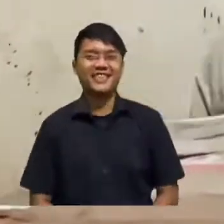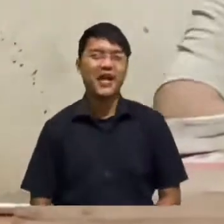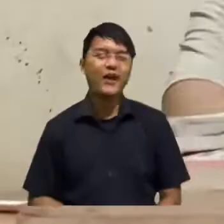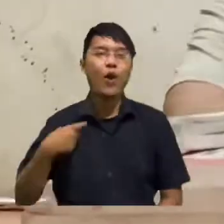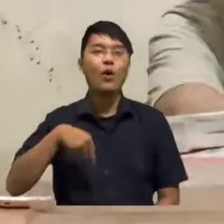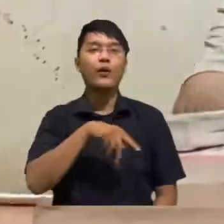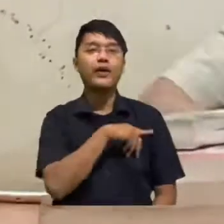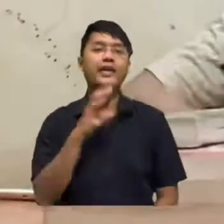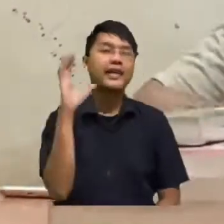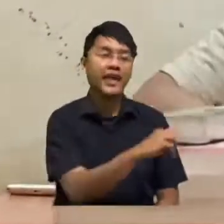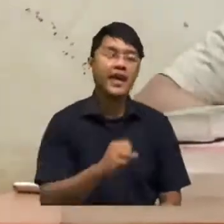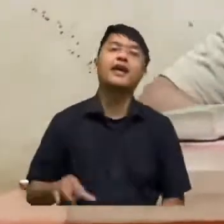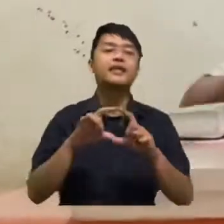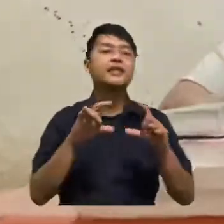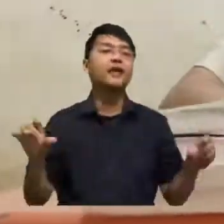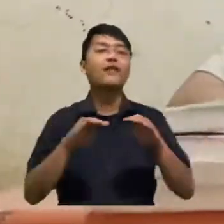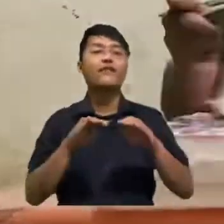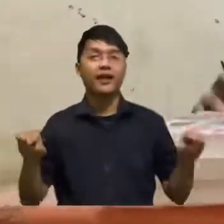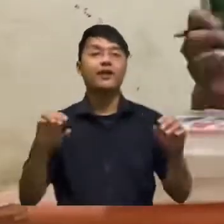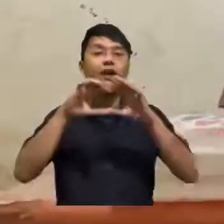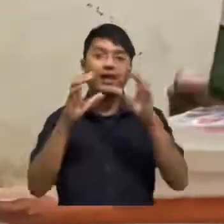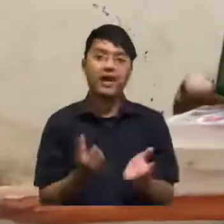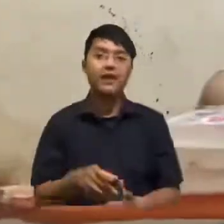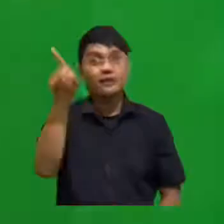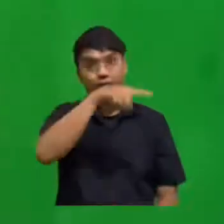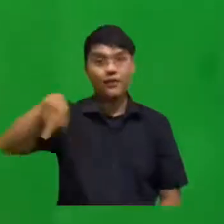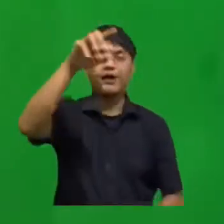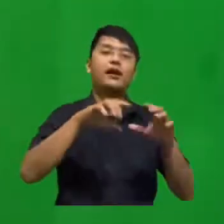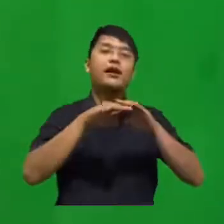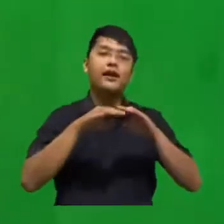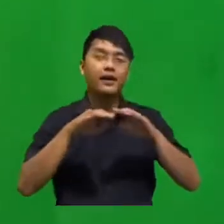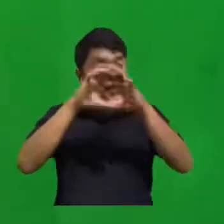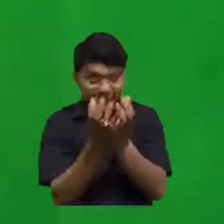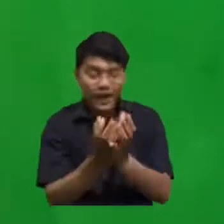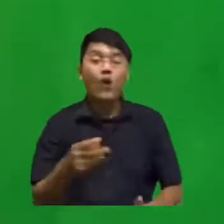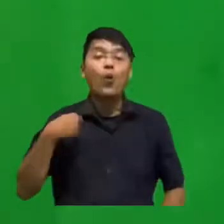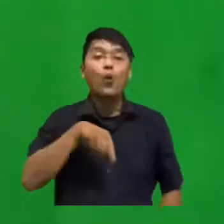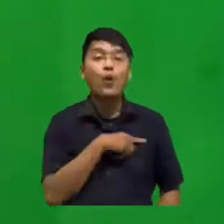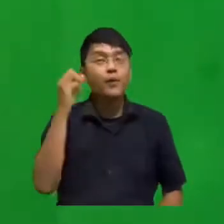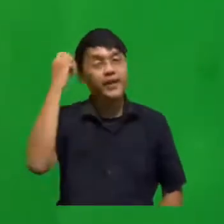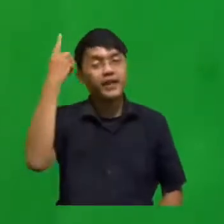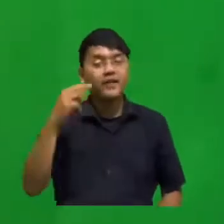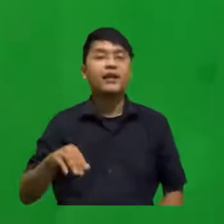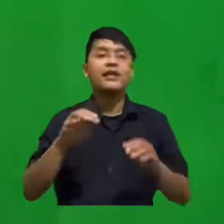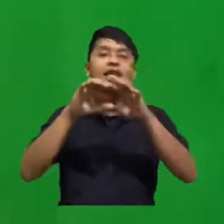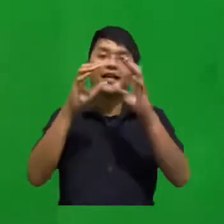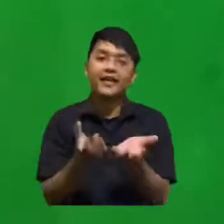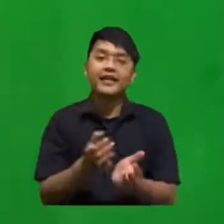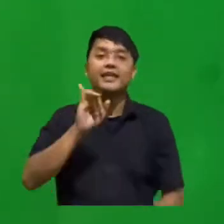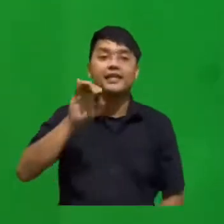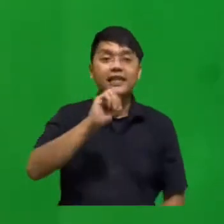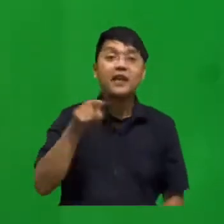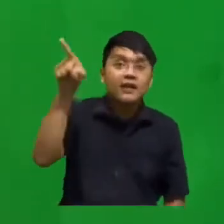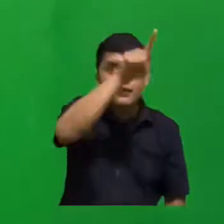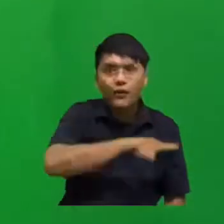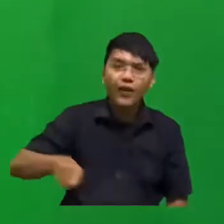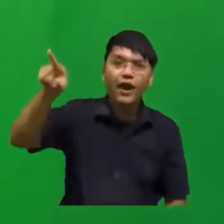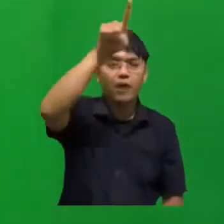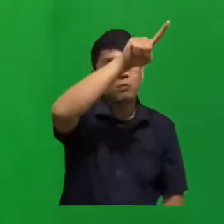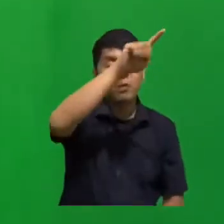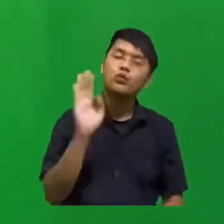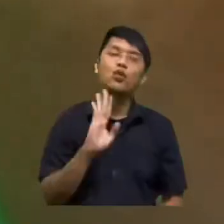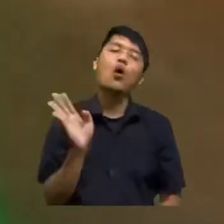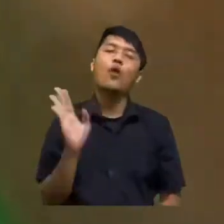After we explain about the flat earth and the square earth, of course, we believe the earth is square,